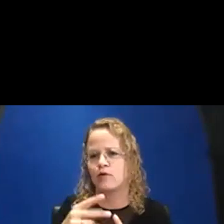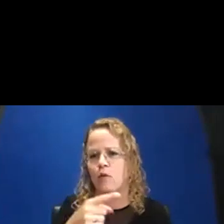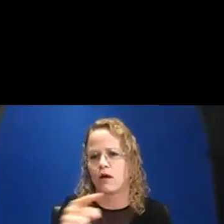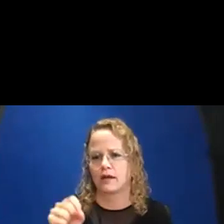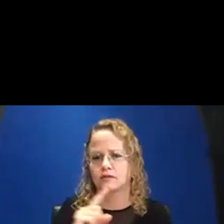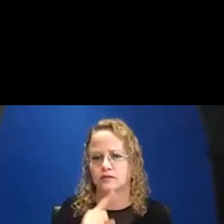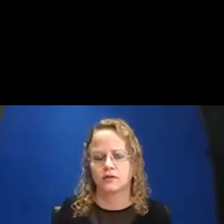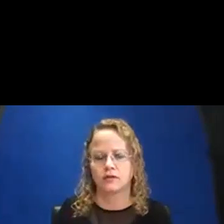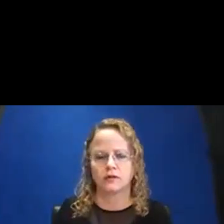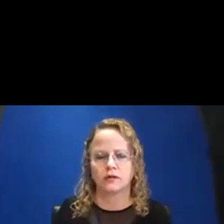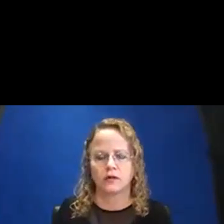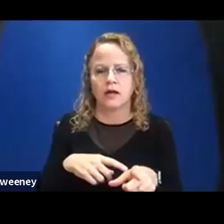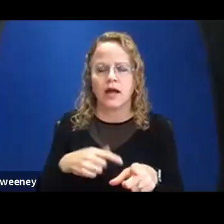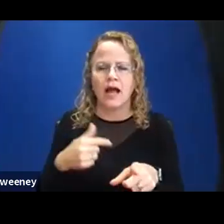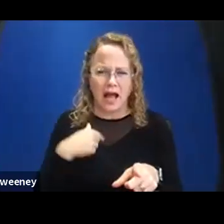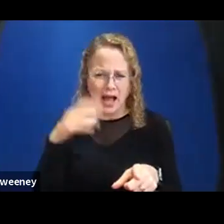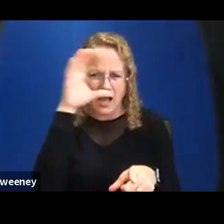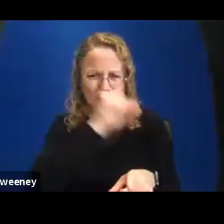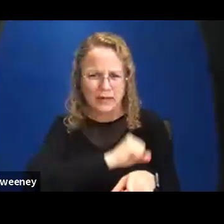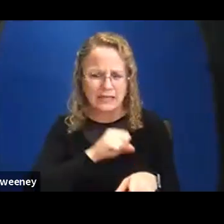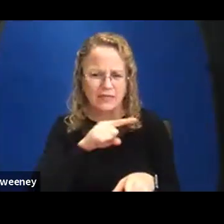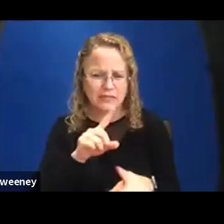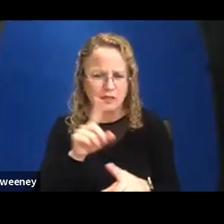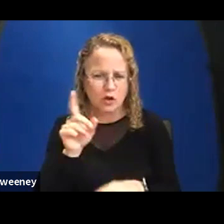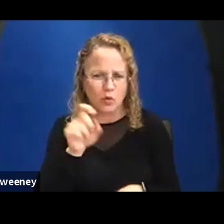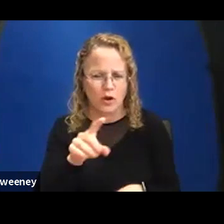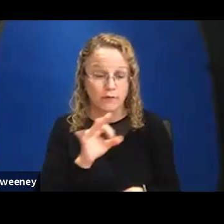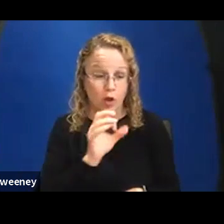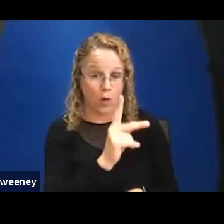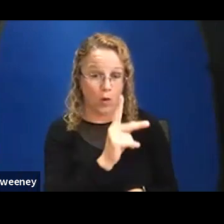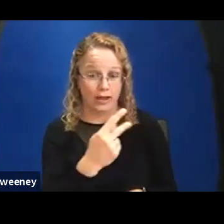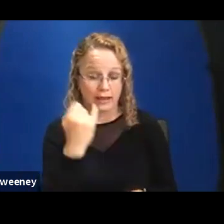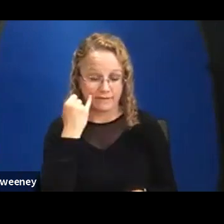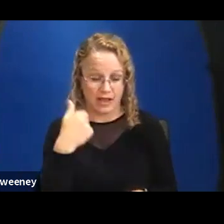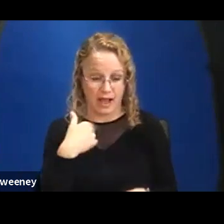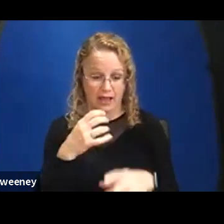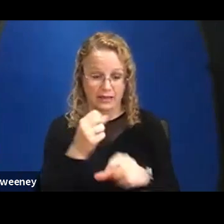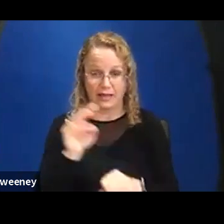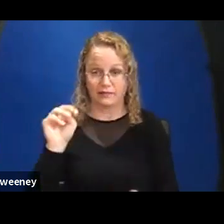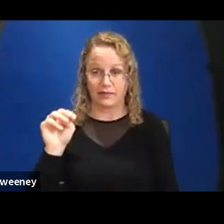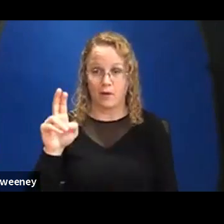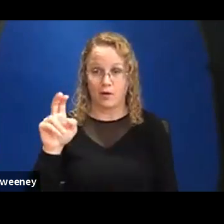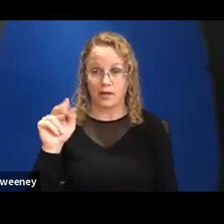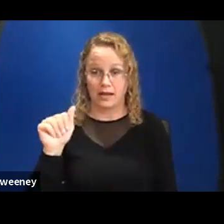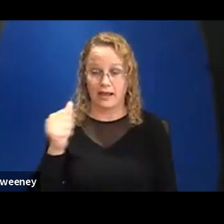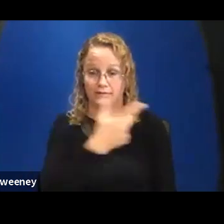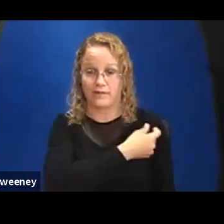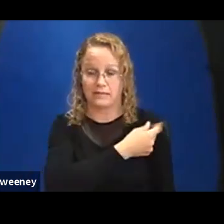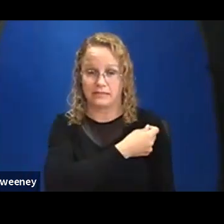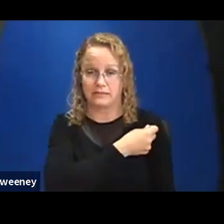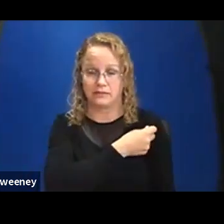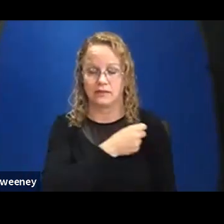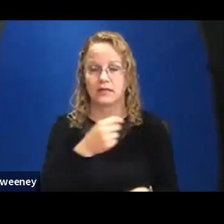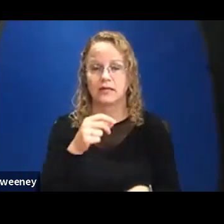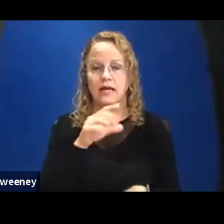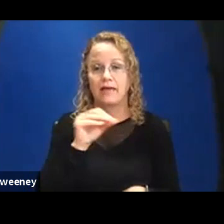So I'm guessing that this is a question of, okay, if I get the mRNA vaccine, one of the mRNA vaccines,